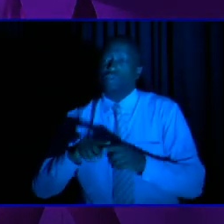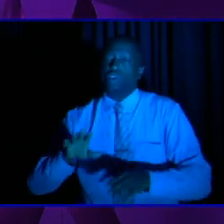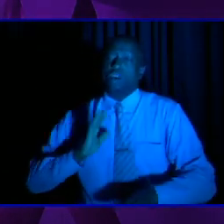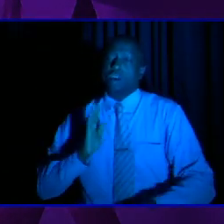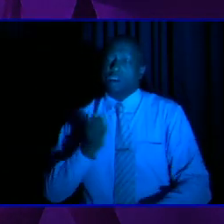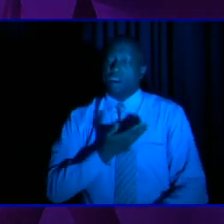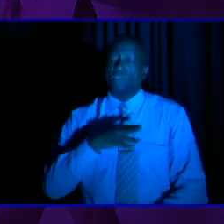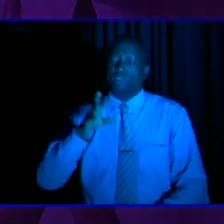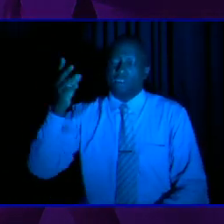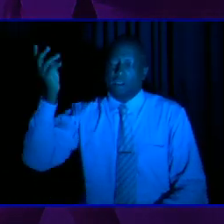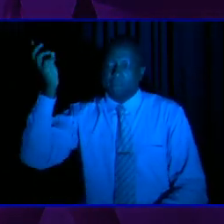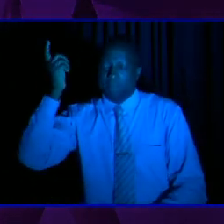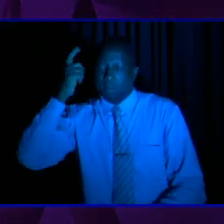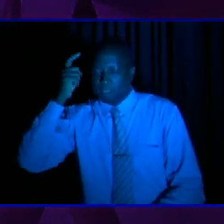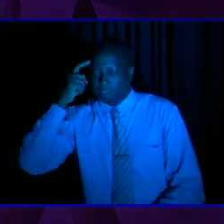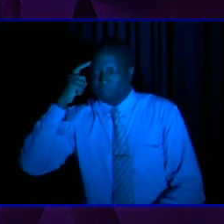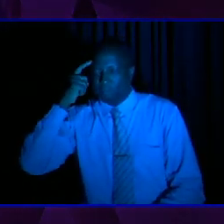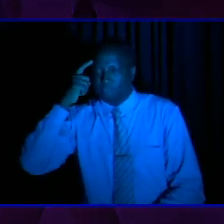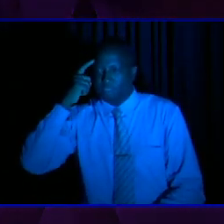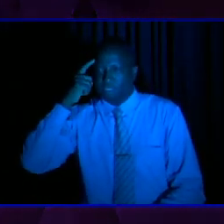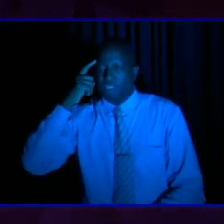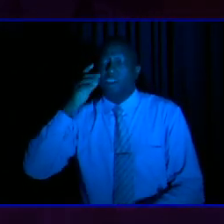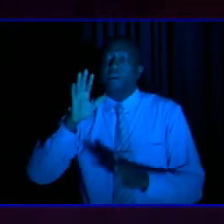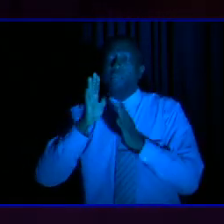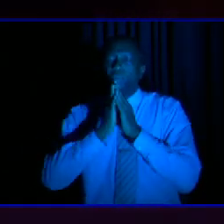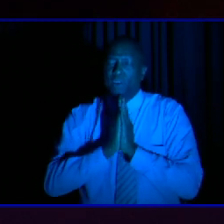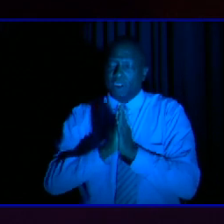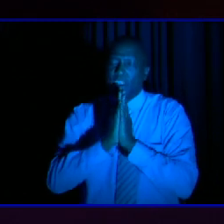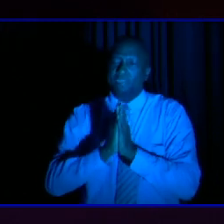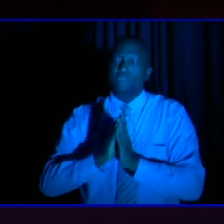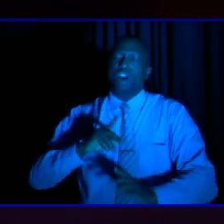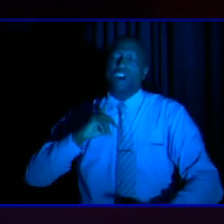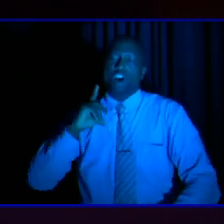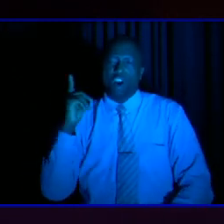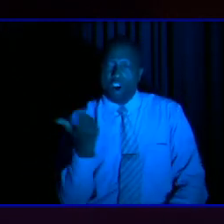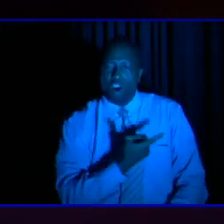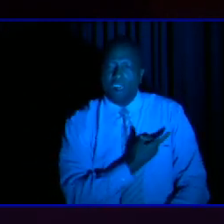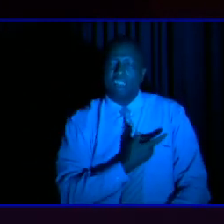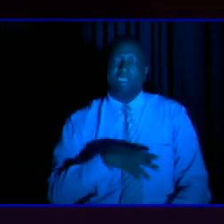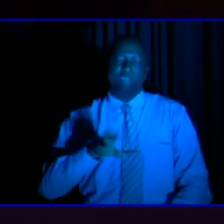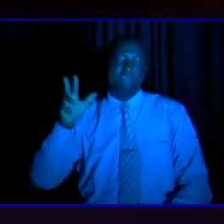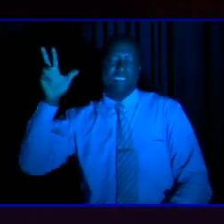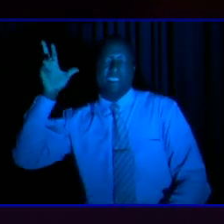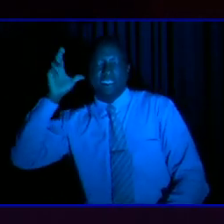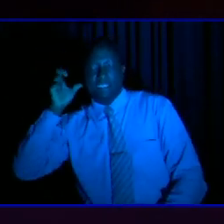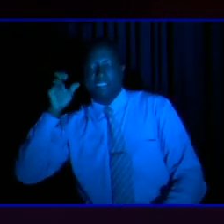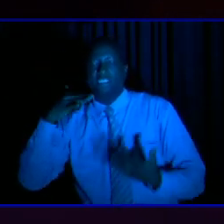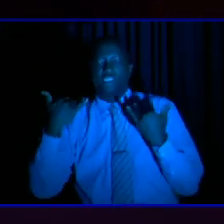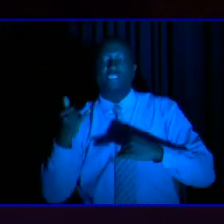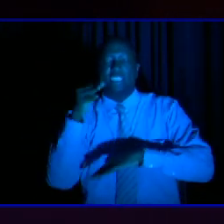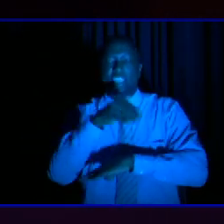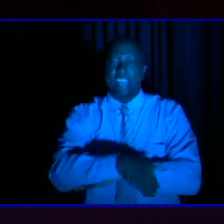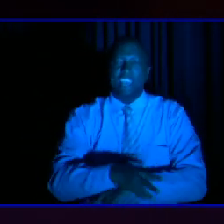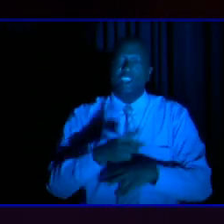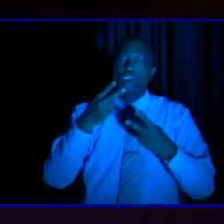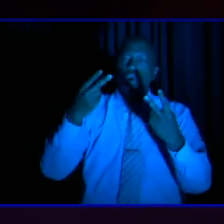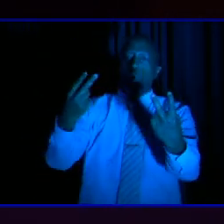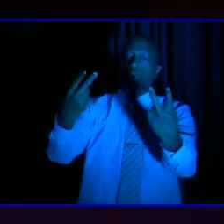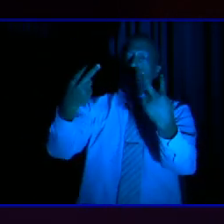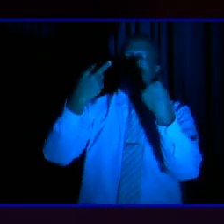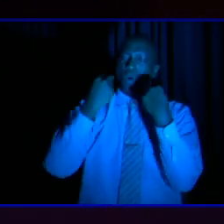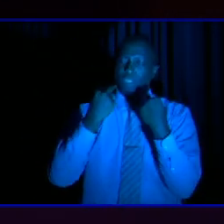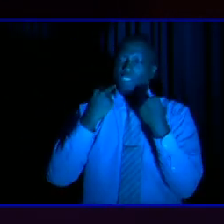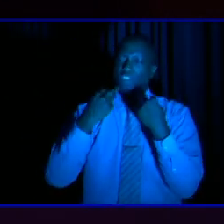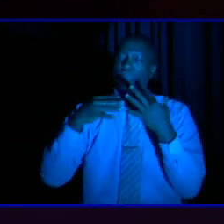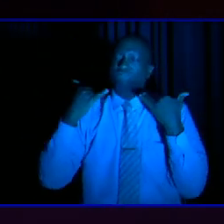us who are listening, for each of us who are watching, we are asking you this evening to do something